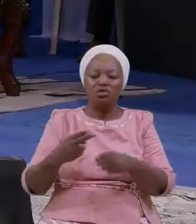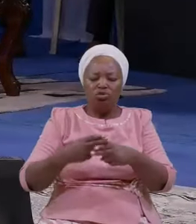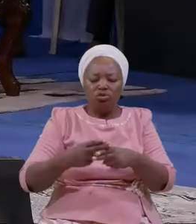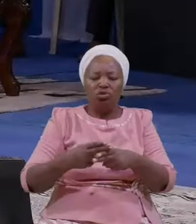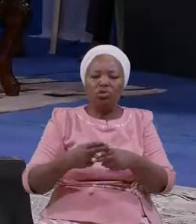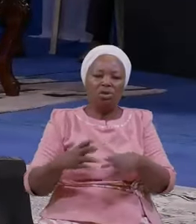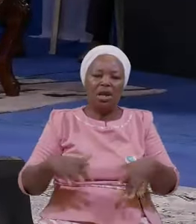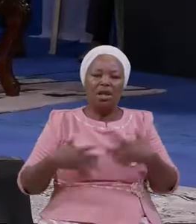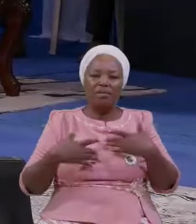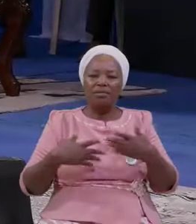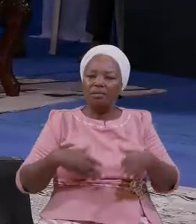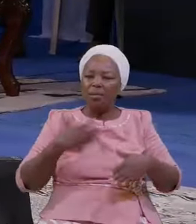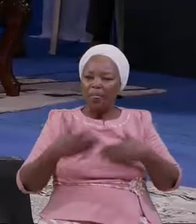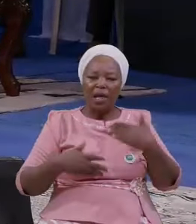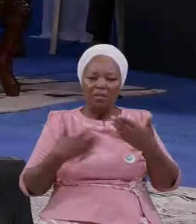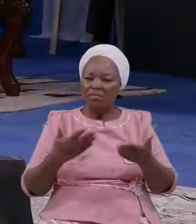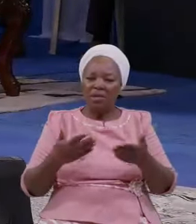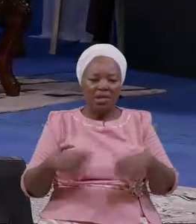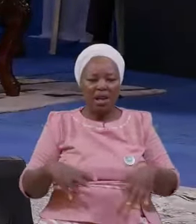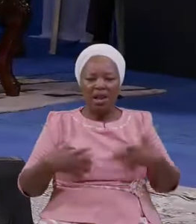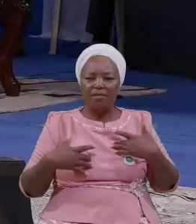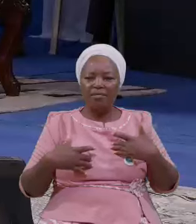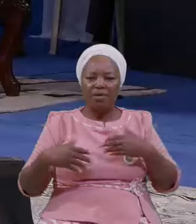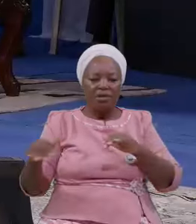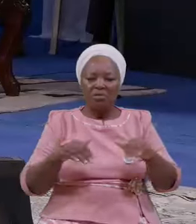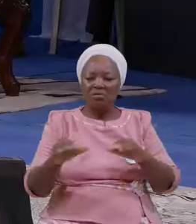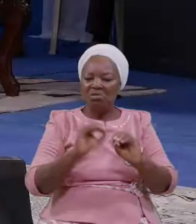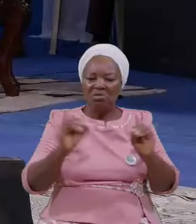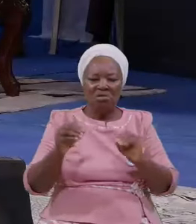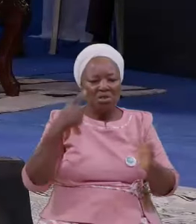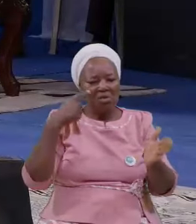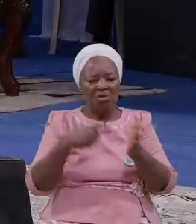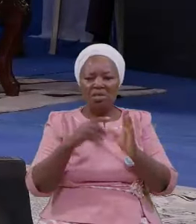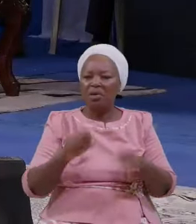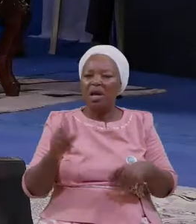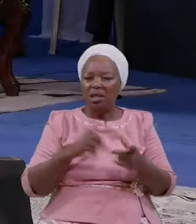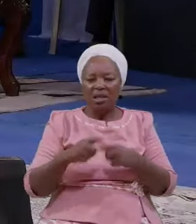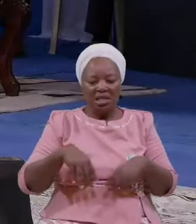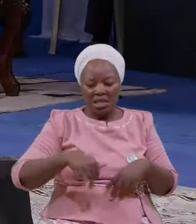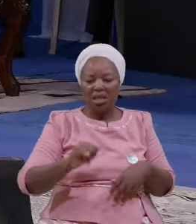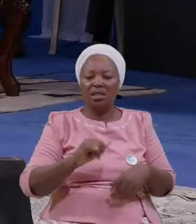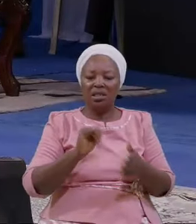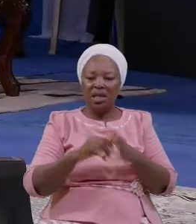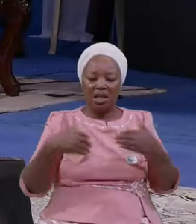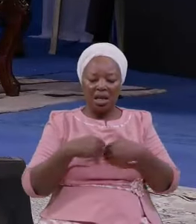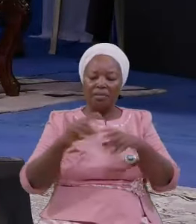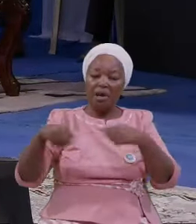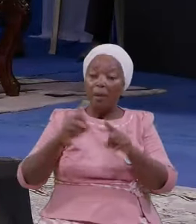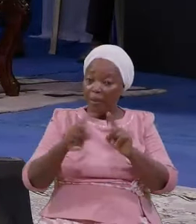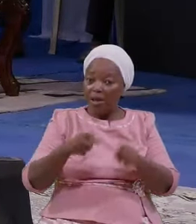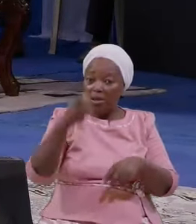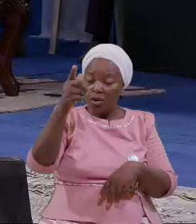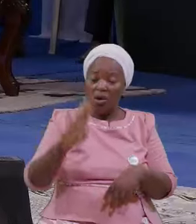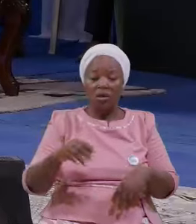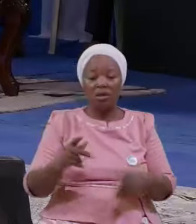life. Does nothing conspicuous, and yet it's gone. But the God kind of life.